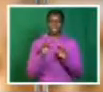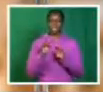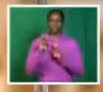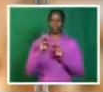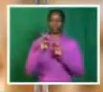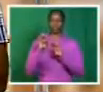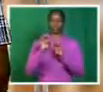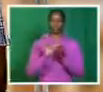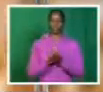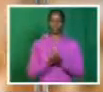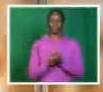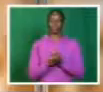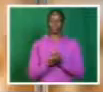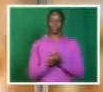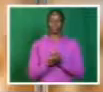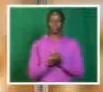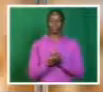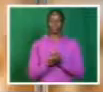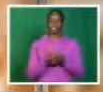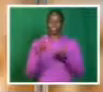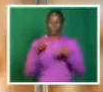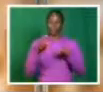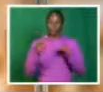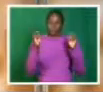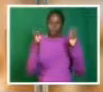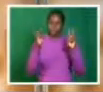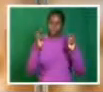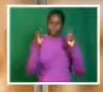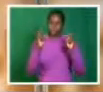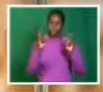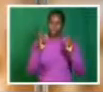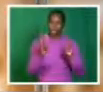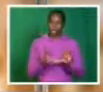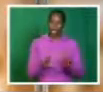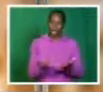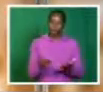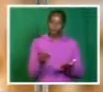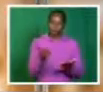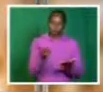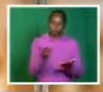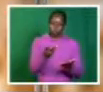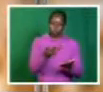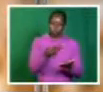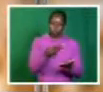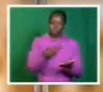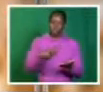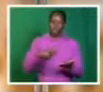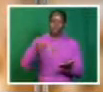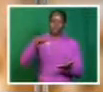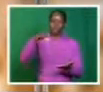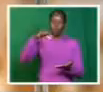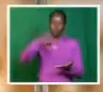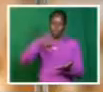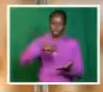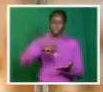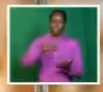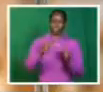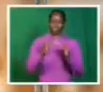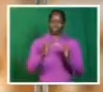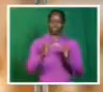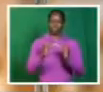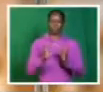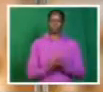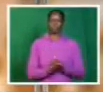students. Okay, our topic for today is sketching graphs of quadratic functions. I